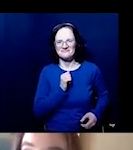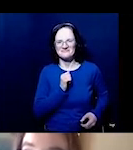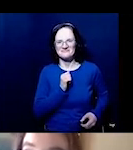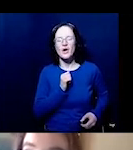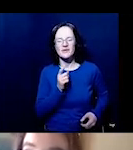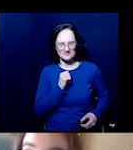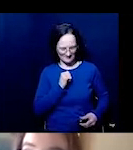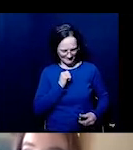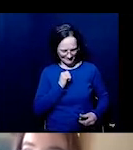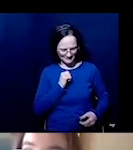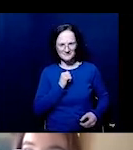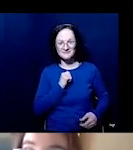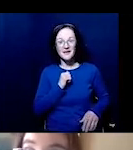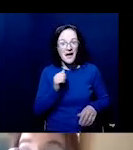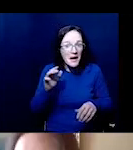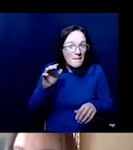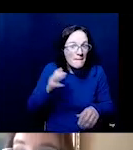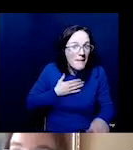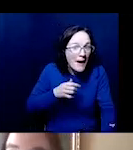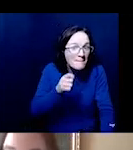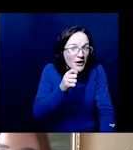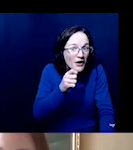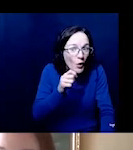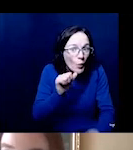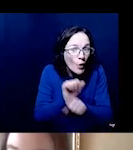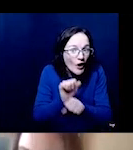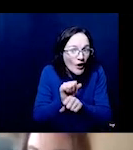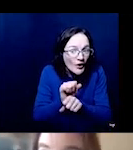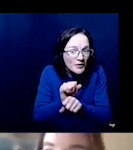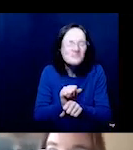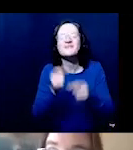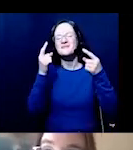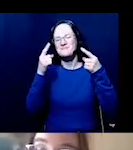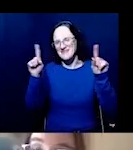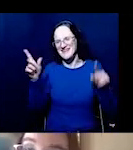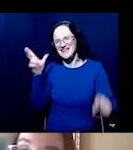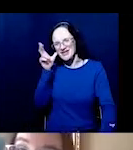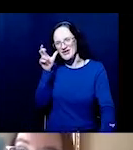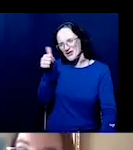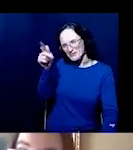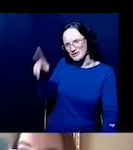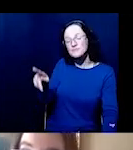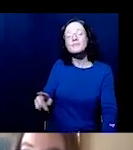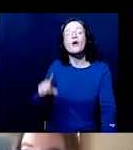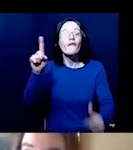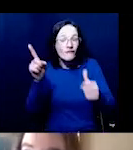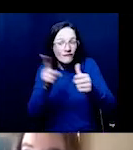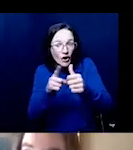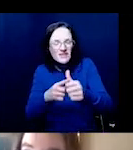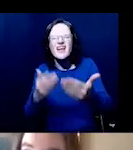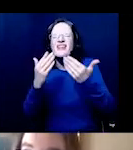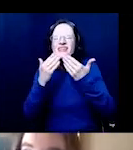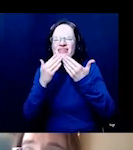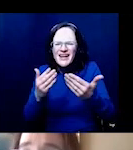question. Does it work? Yeah, it does. I hear you. Okay. So first of all, thank you for allowing me to